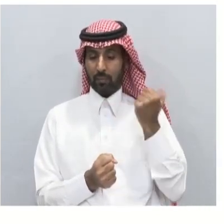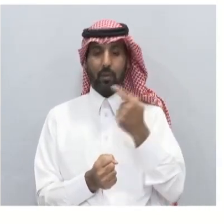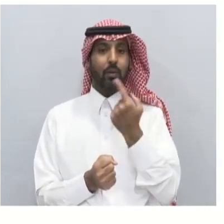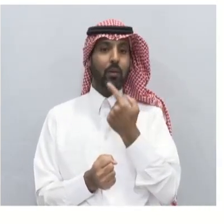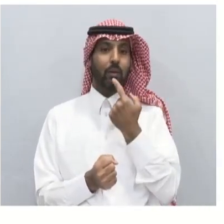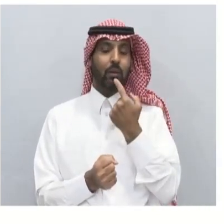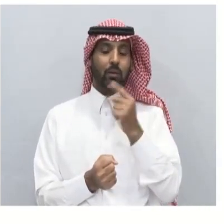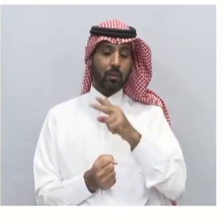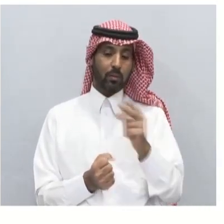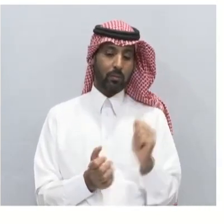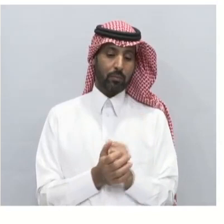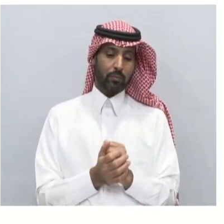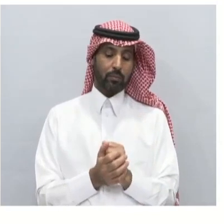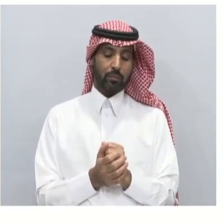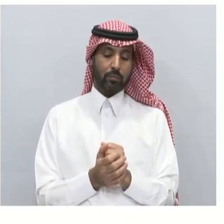book. Okay?